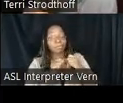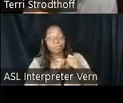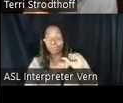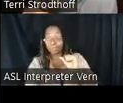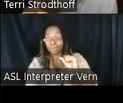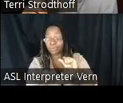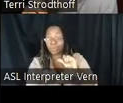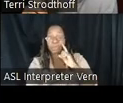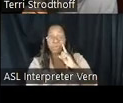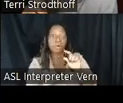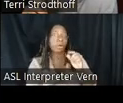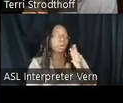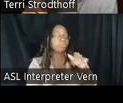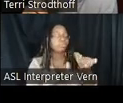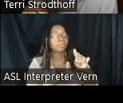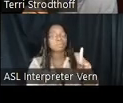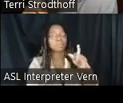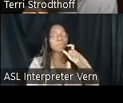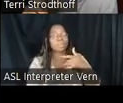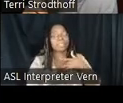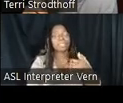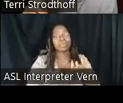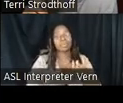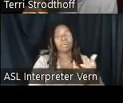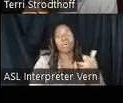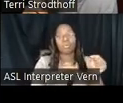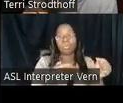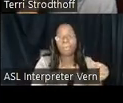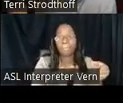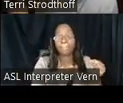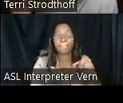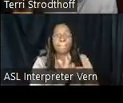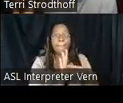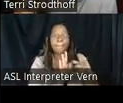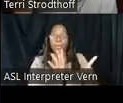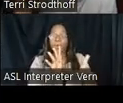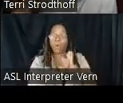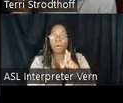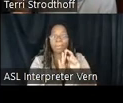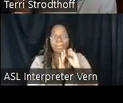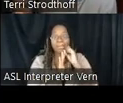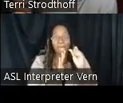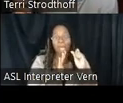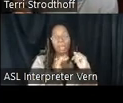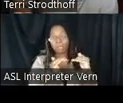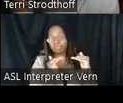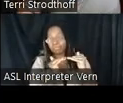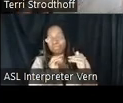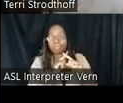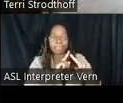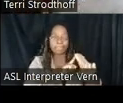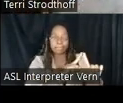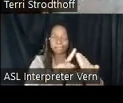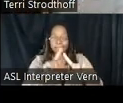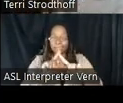the working with people who have caused harm. And so that means people enter in at not a cohort, as you well know, but a variety of different places. So we've